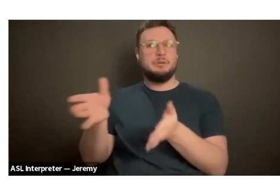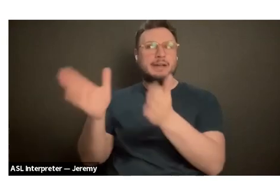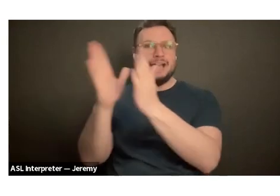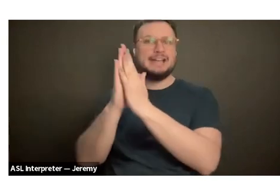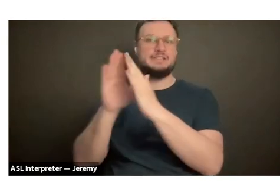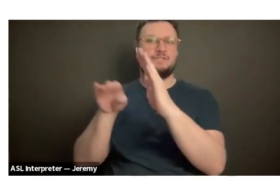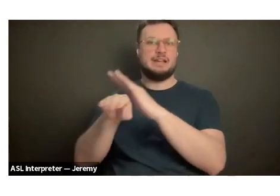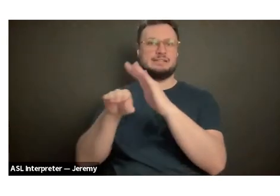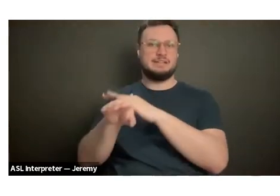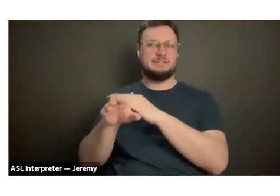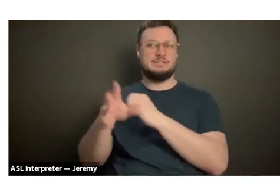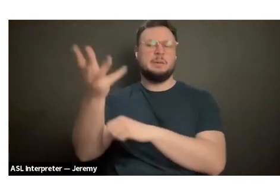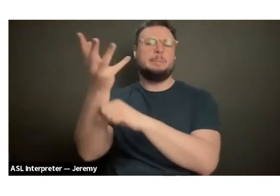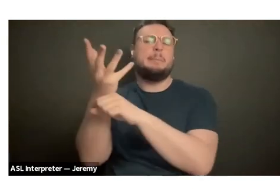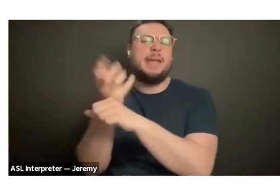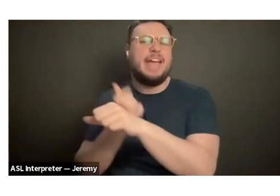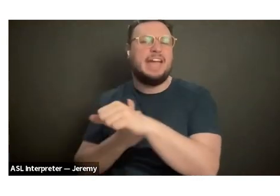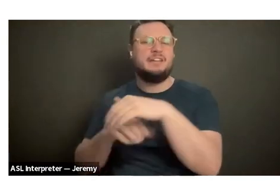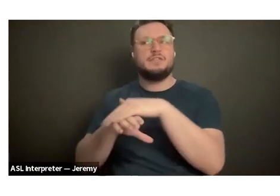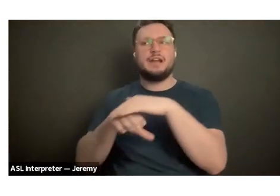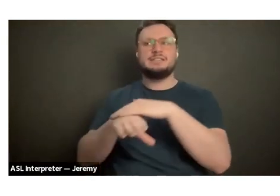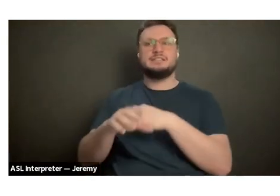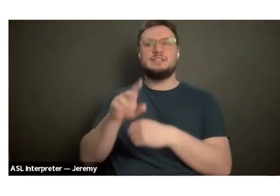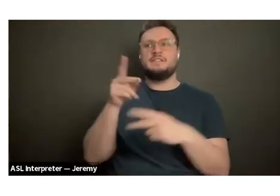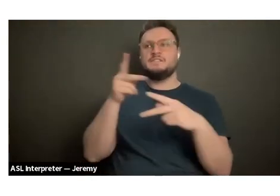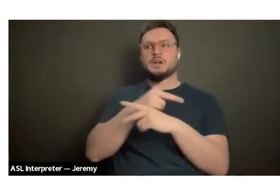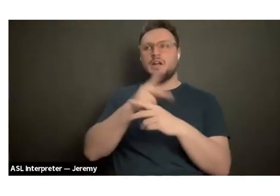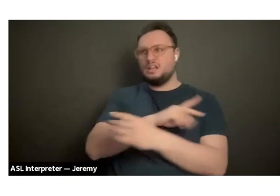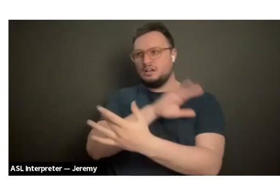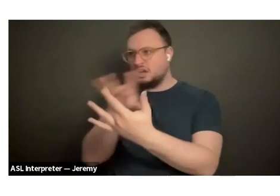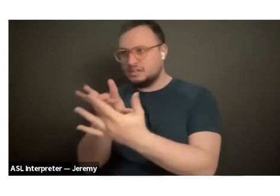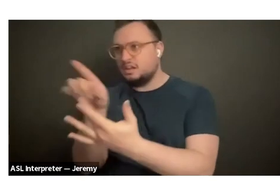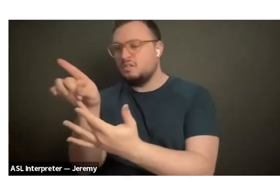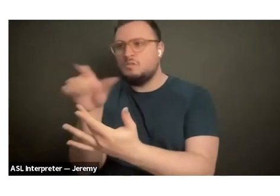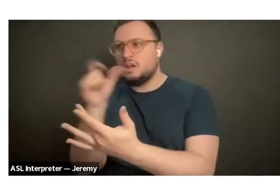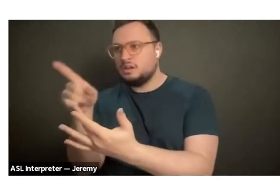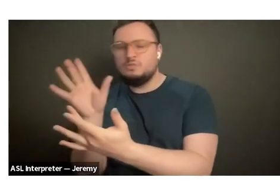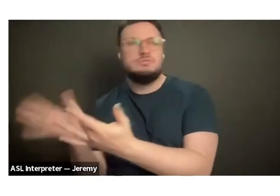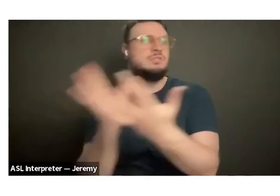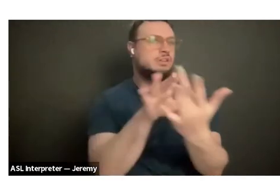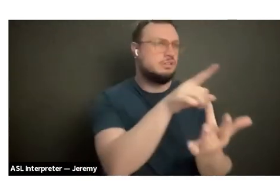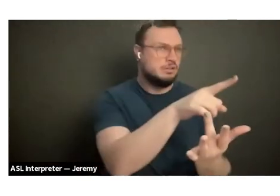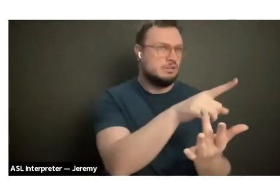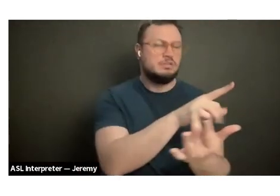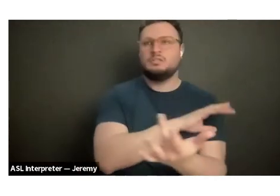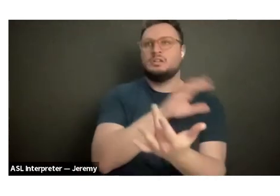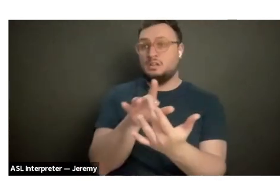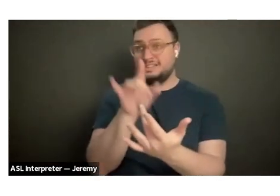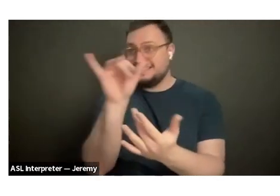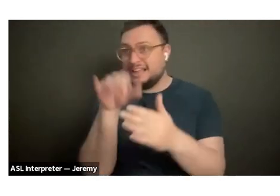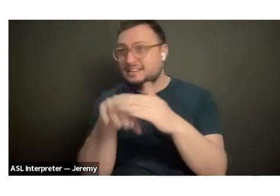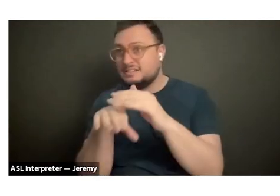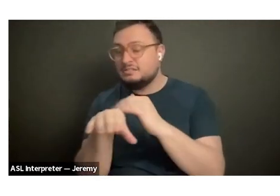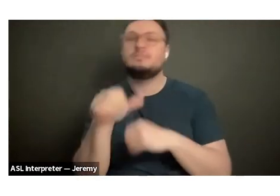request, figure out who to email, who to call, where to get, how is it accessible. And this is why I love the